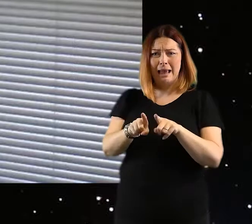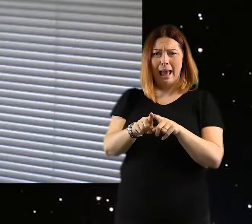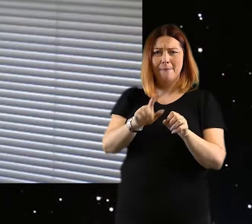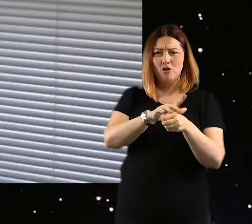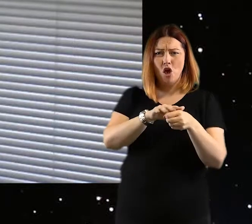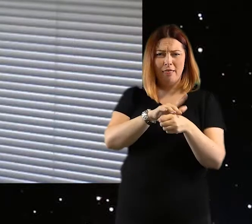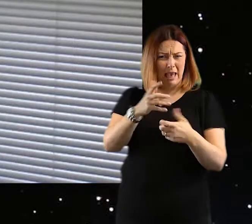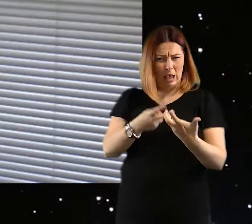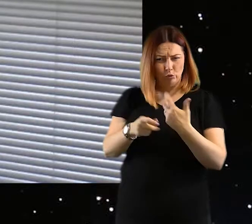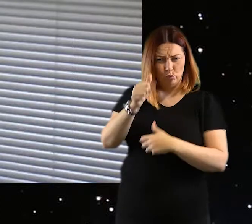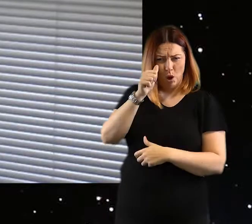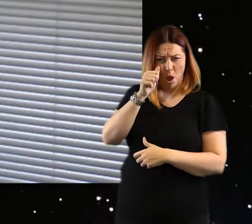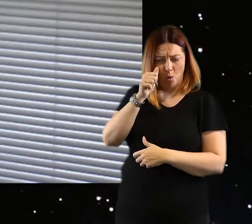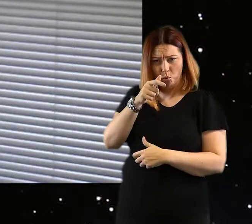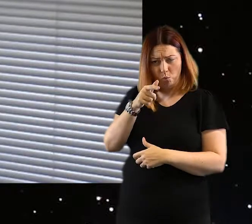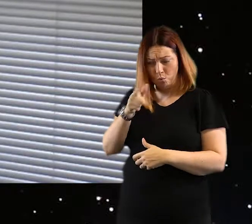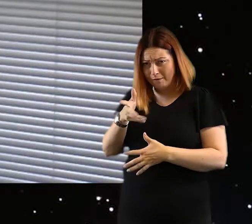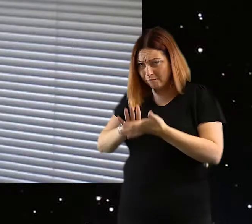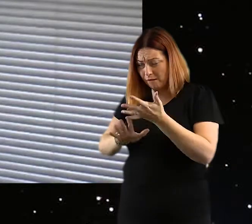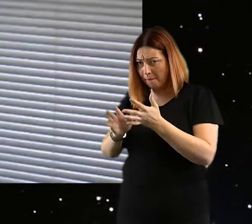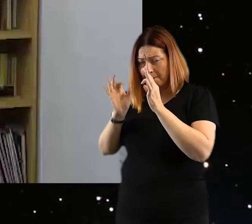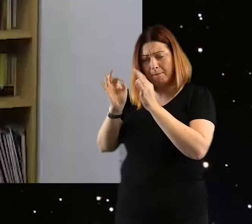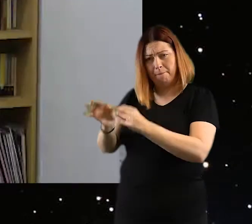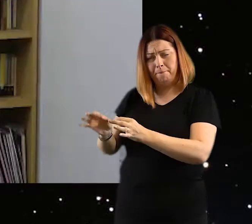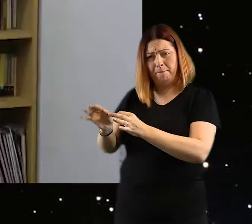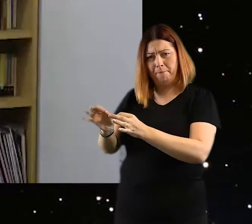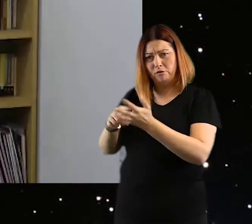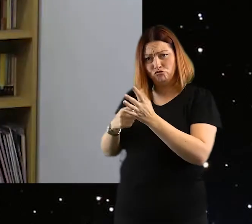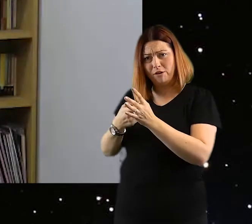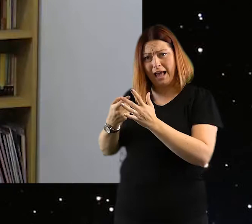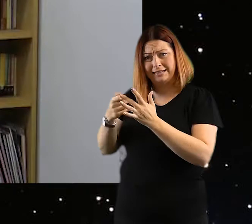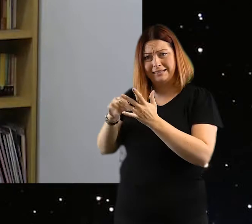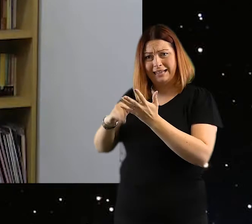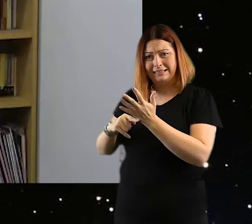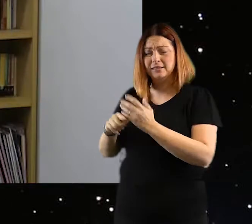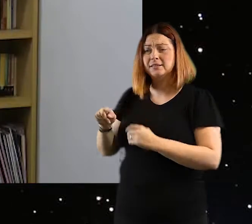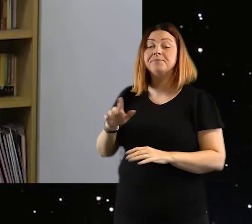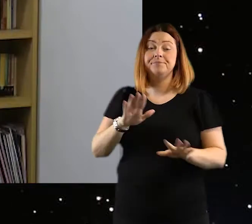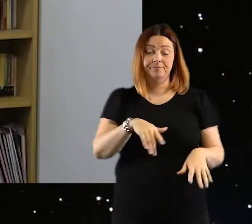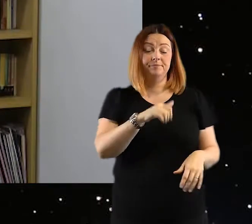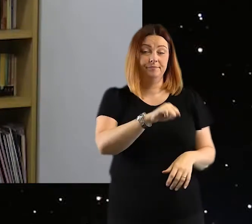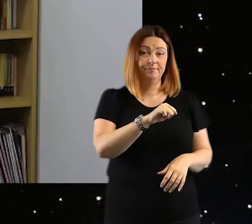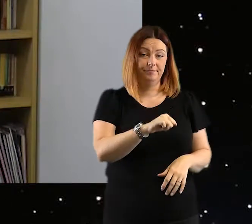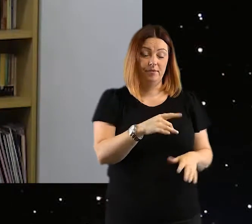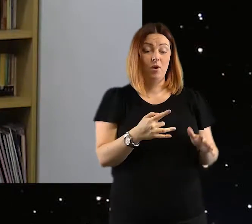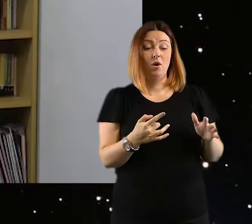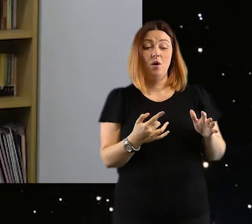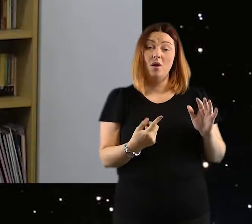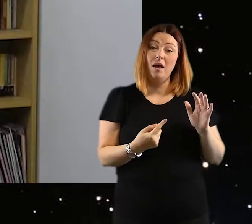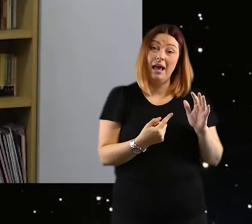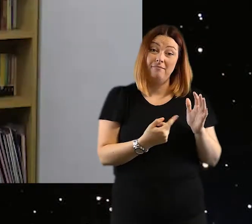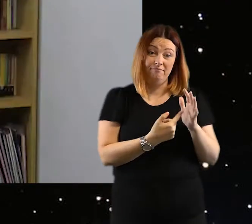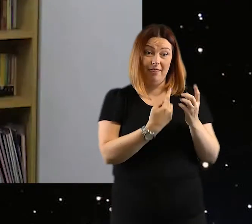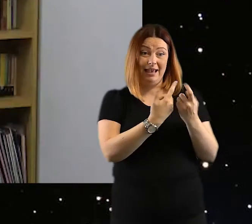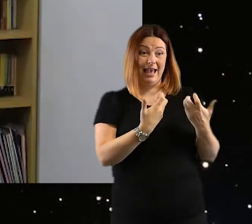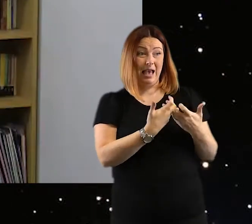well. Where does the mass information come from? Is it from the extreme precision of the transits? Yeah,